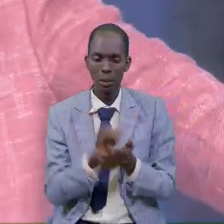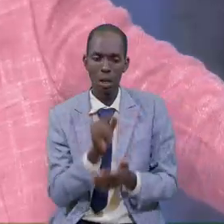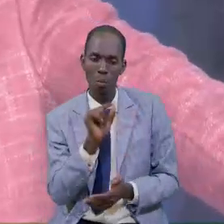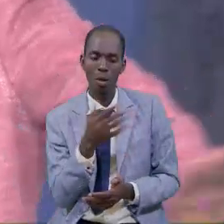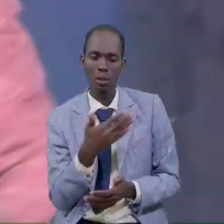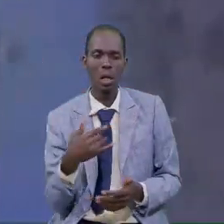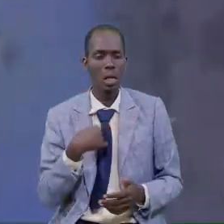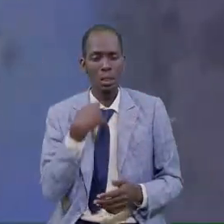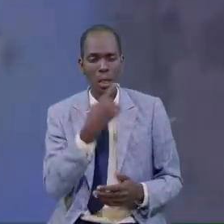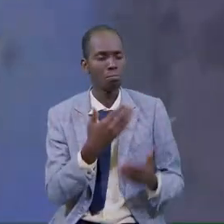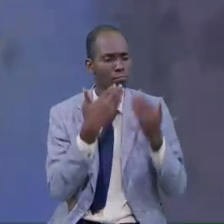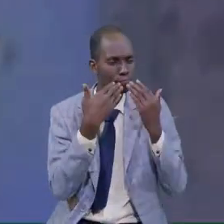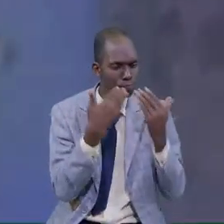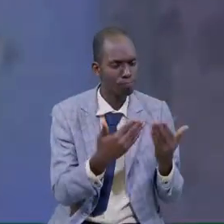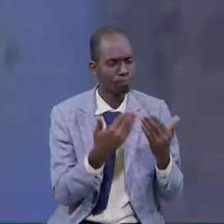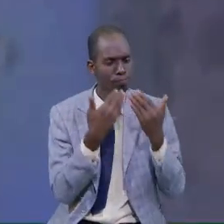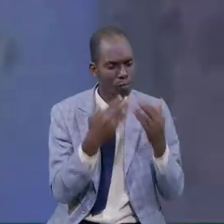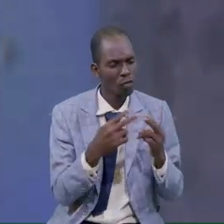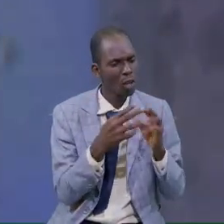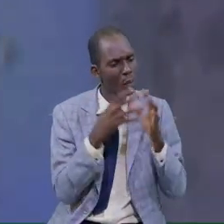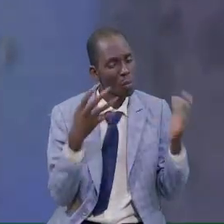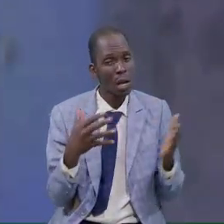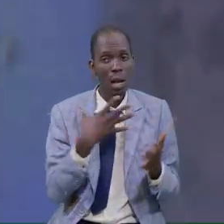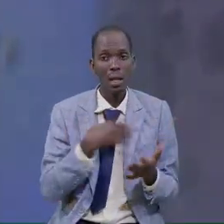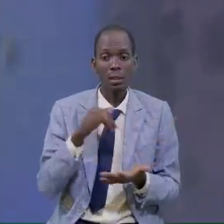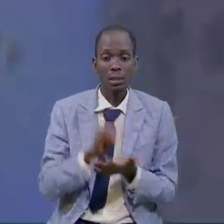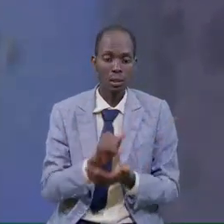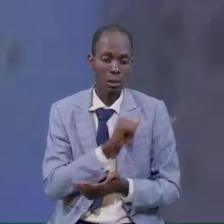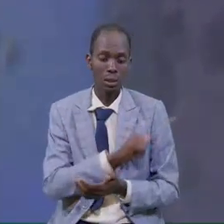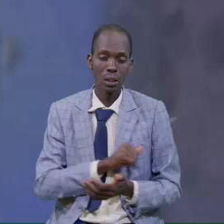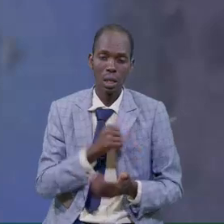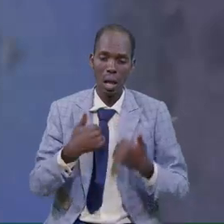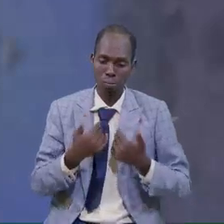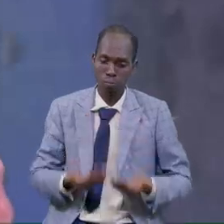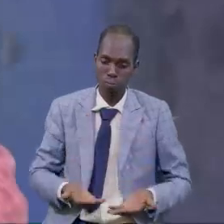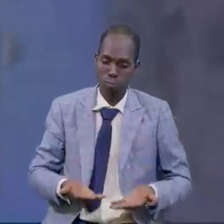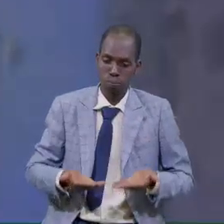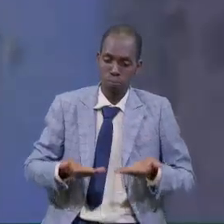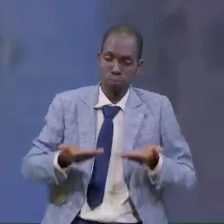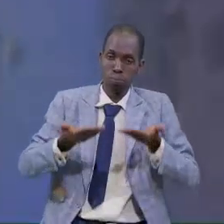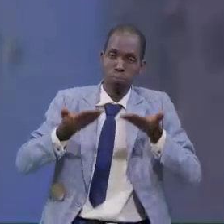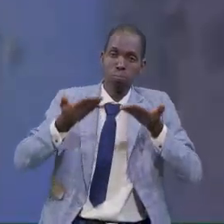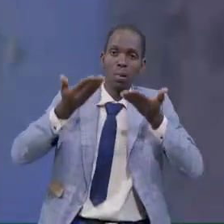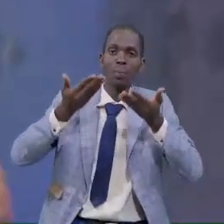that attitude has lifted me up and up and up. And I'm even thanking you now because